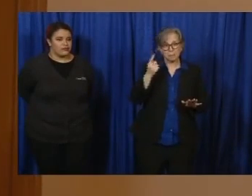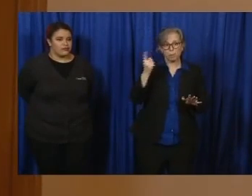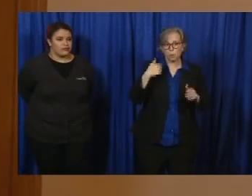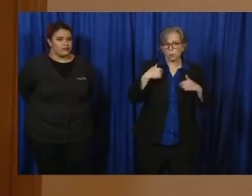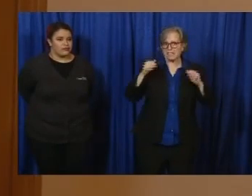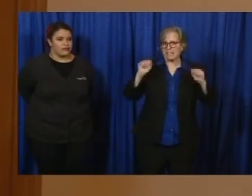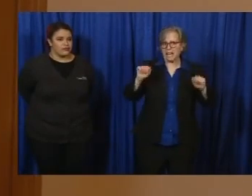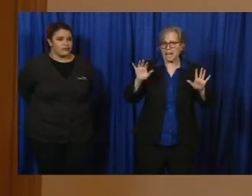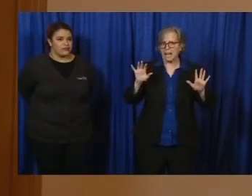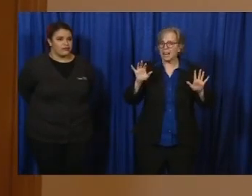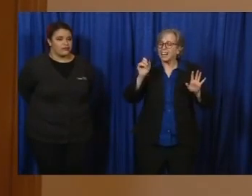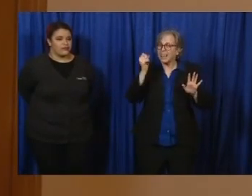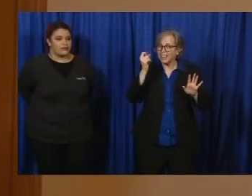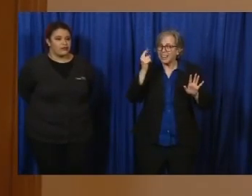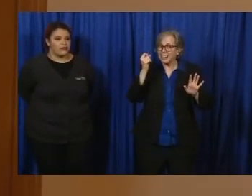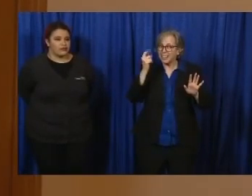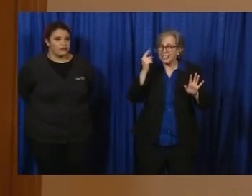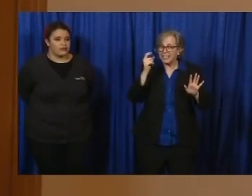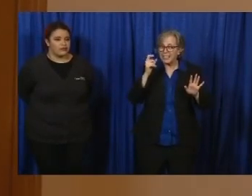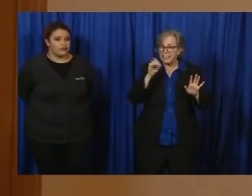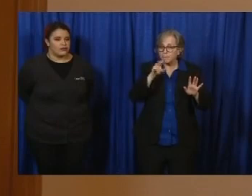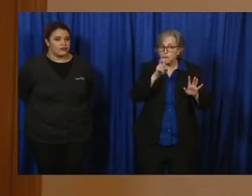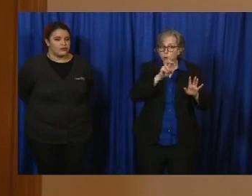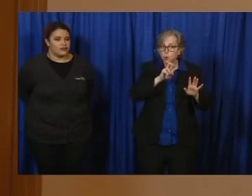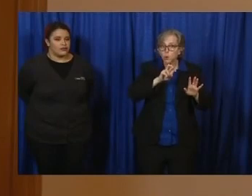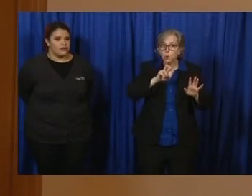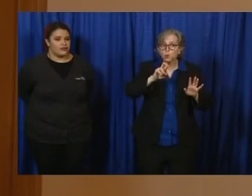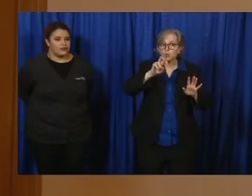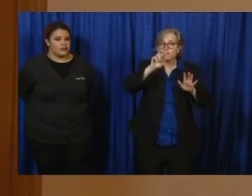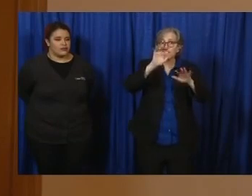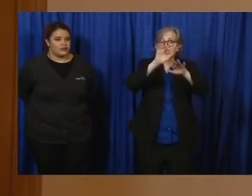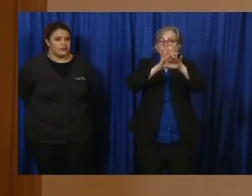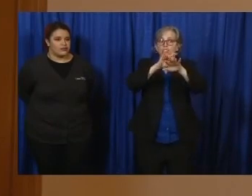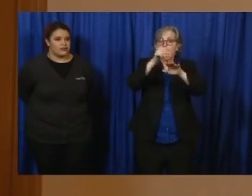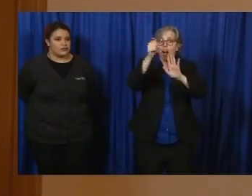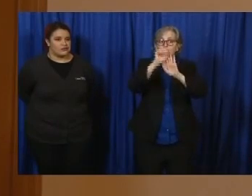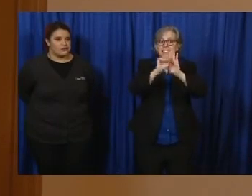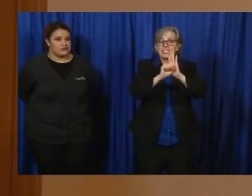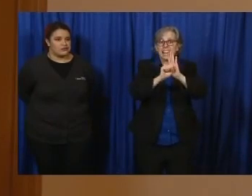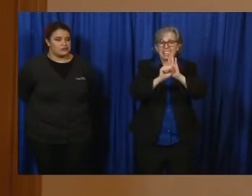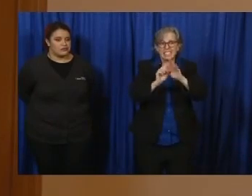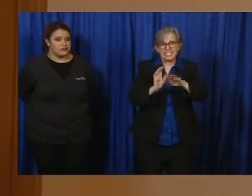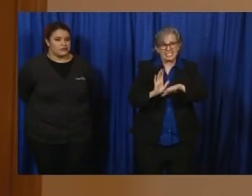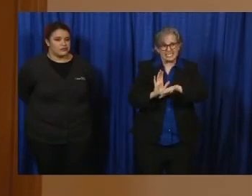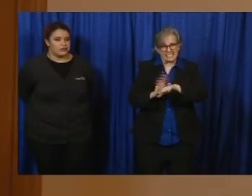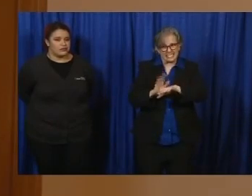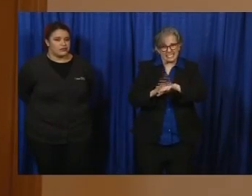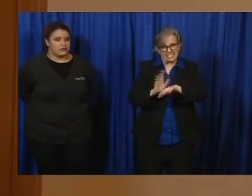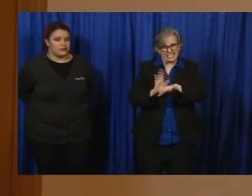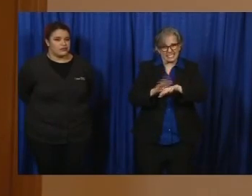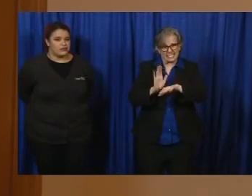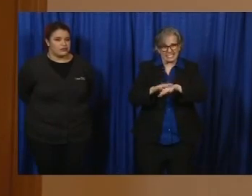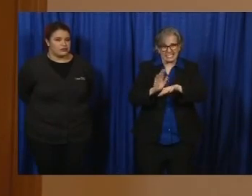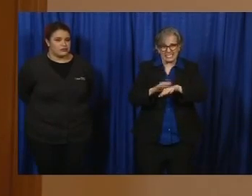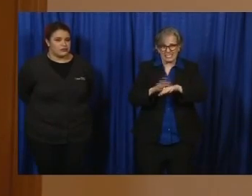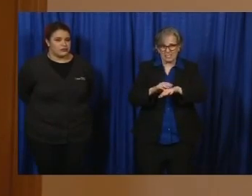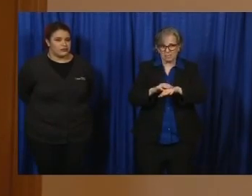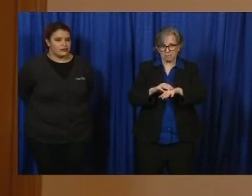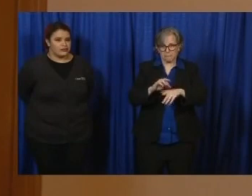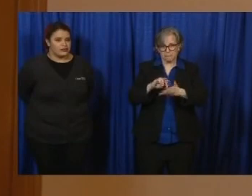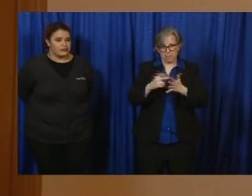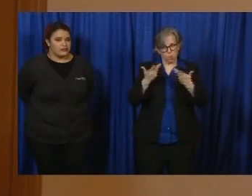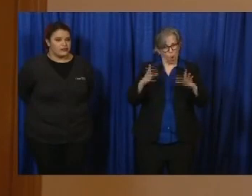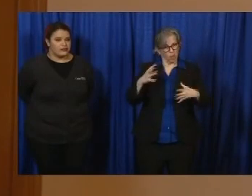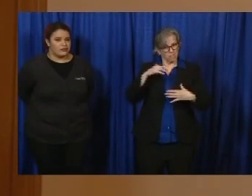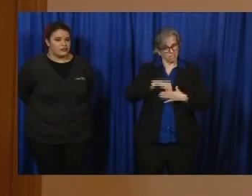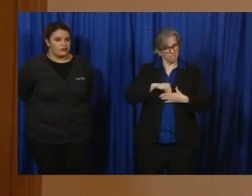of all of us should sort of be assuming, once again, that we all potentially have this. We might be asymptomatic. And certainly if